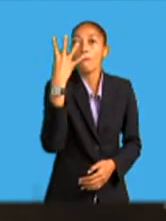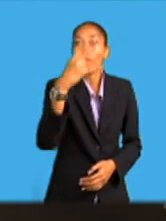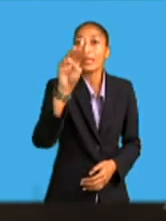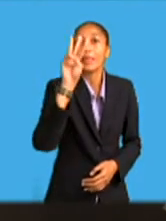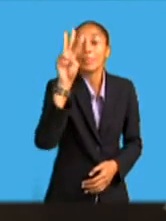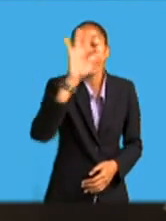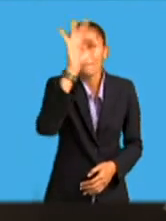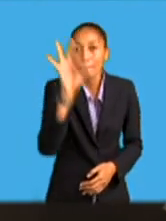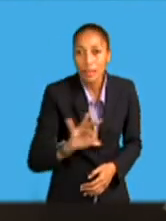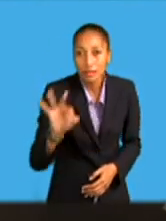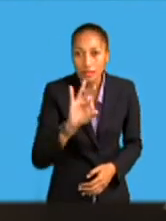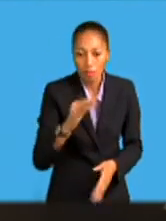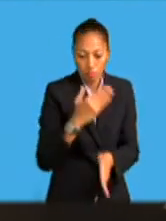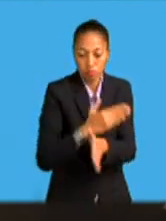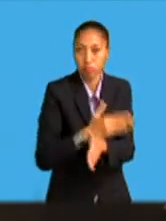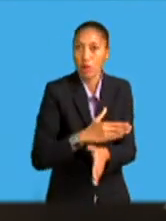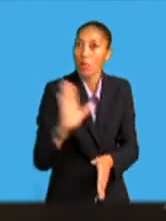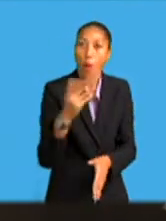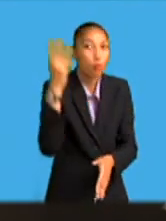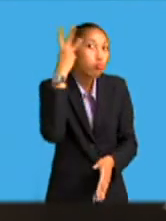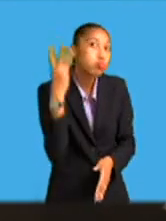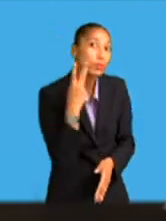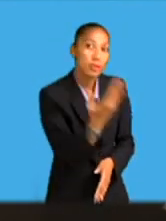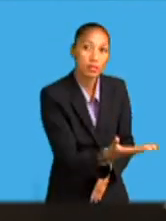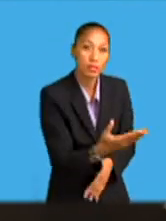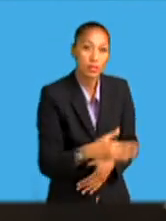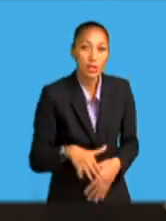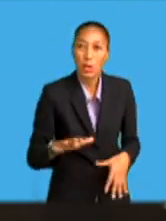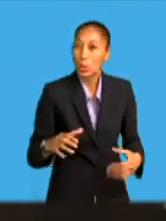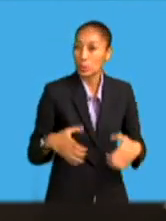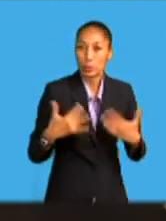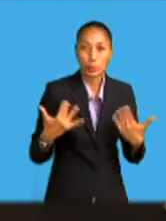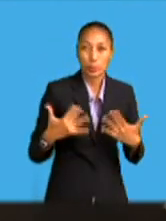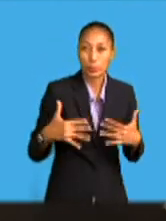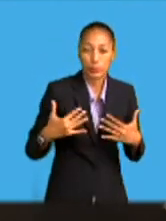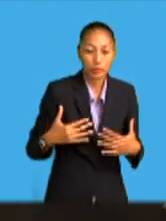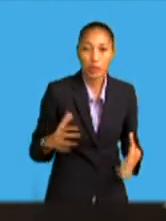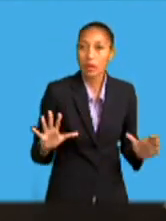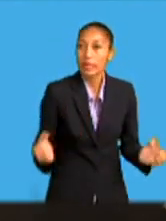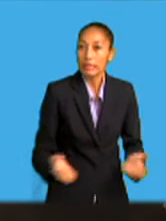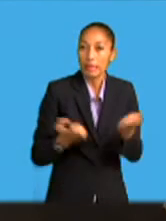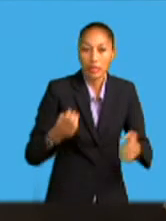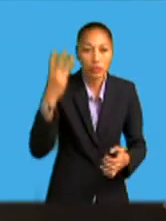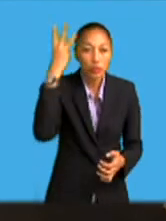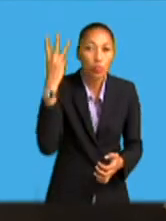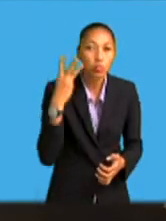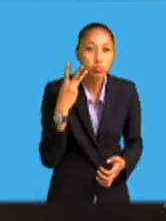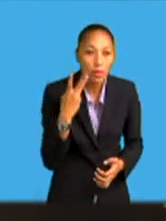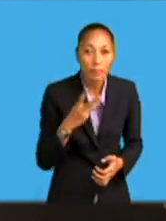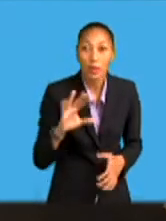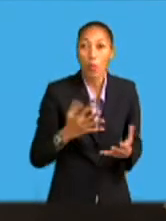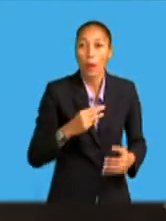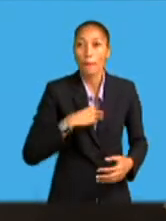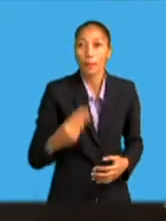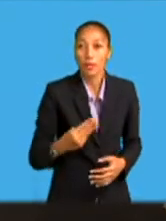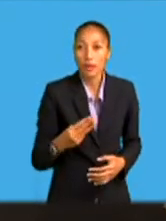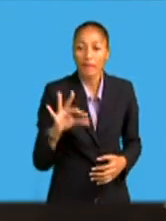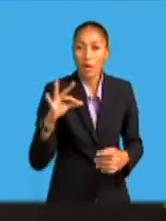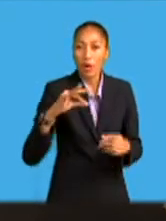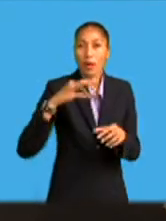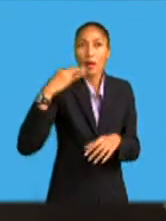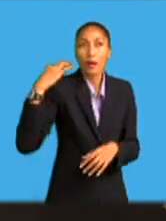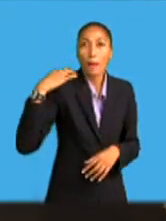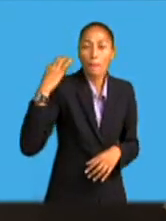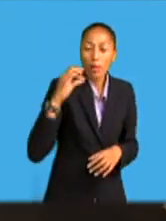of the ministry's workforce. A motivational factor for all women in the ministry is the appointment of